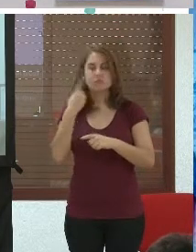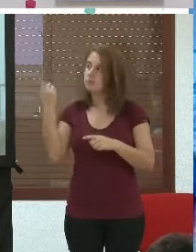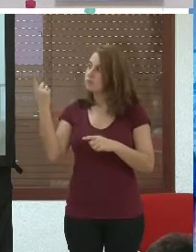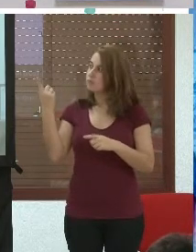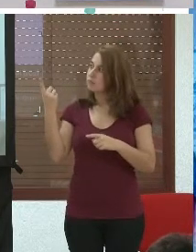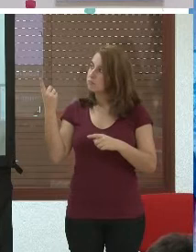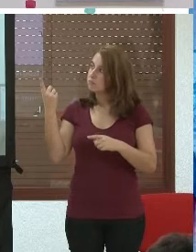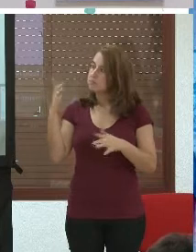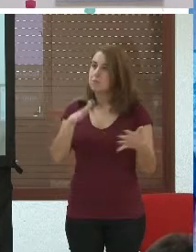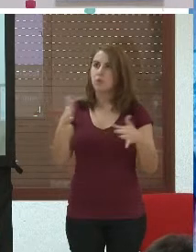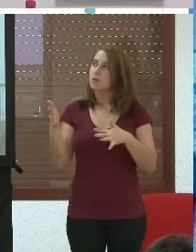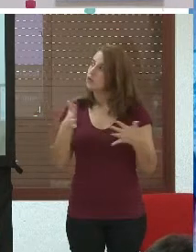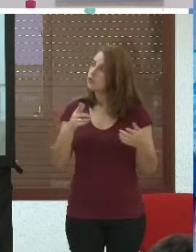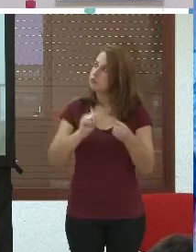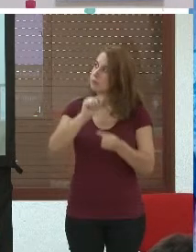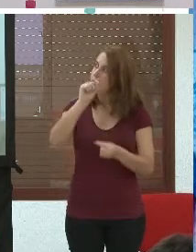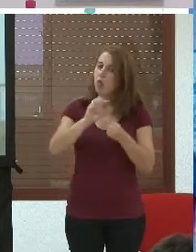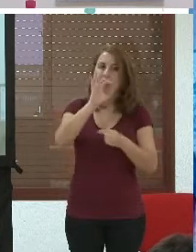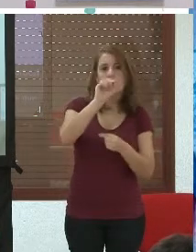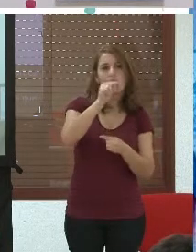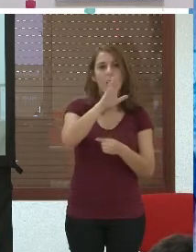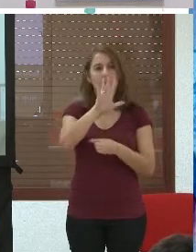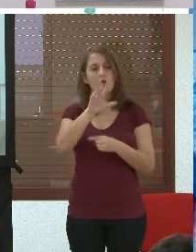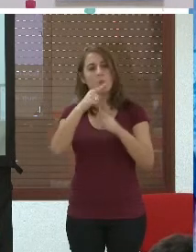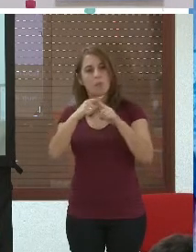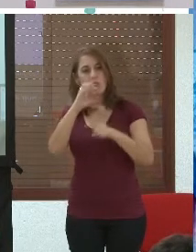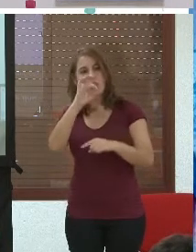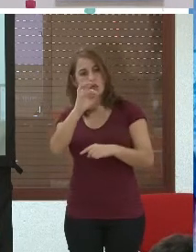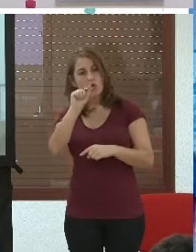are penetrating electrodes. This is about